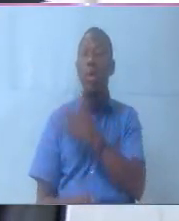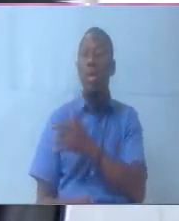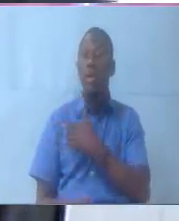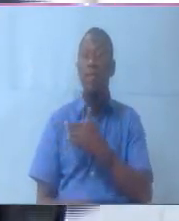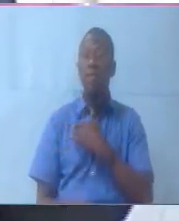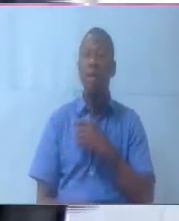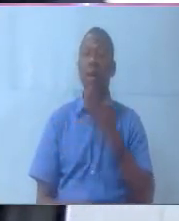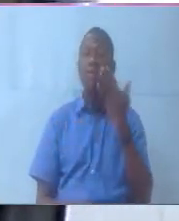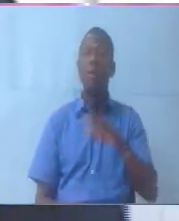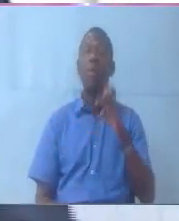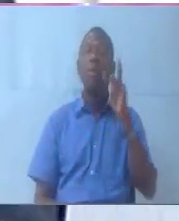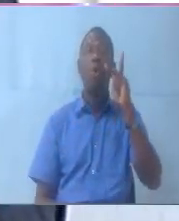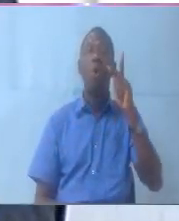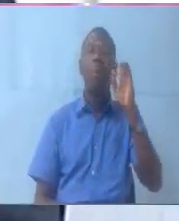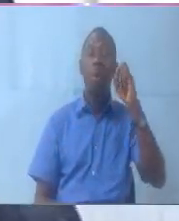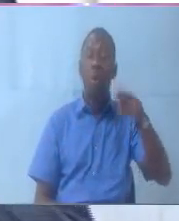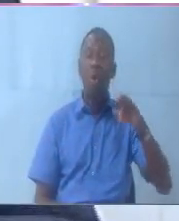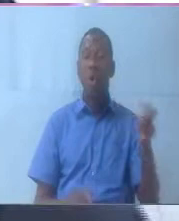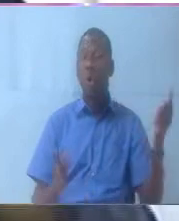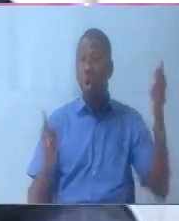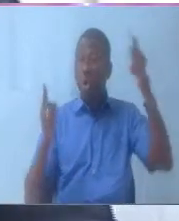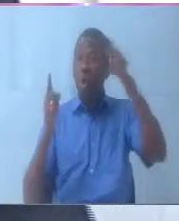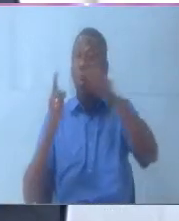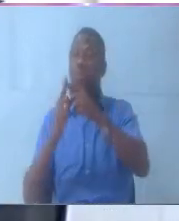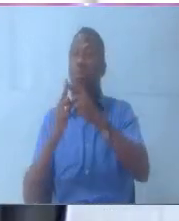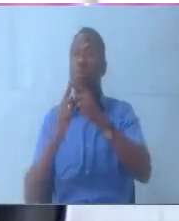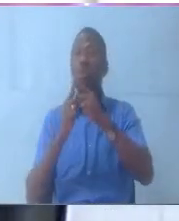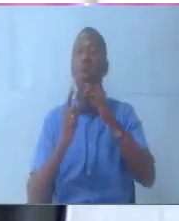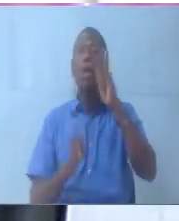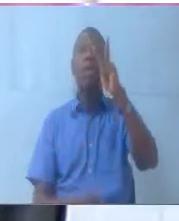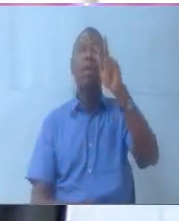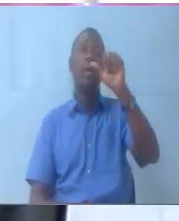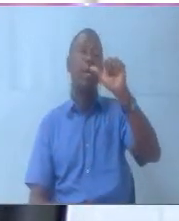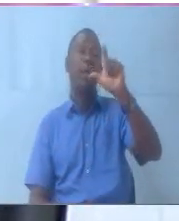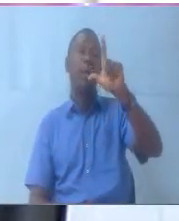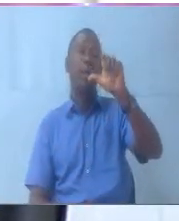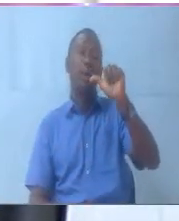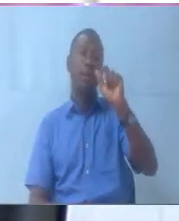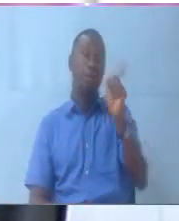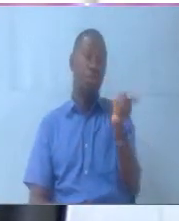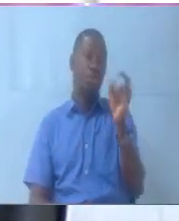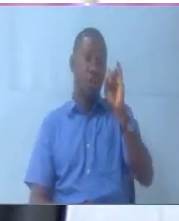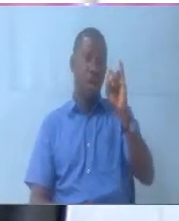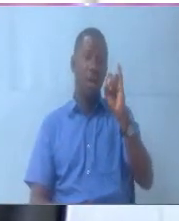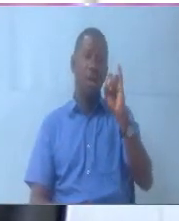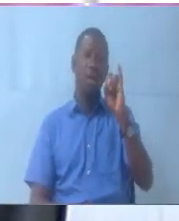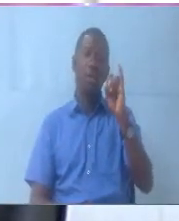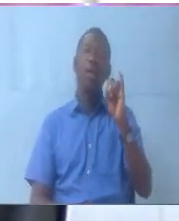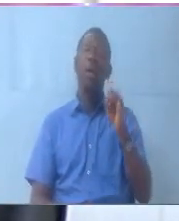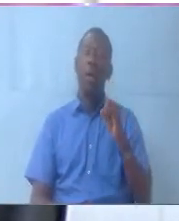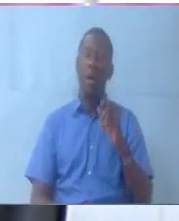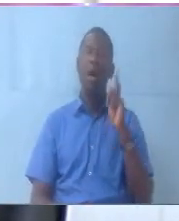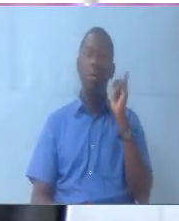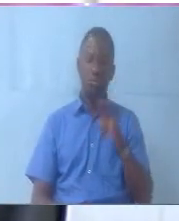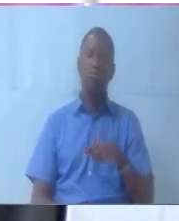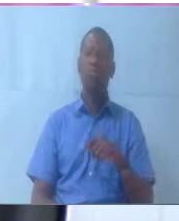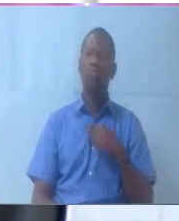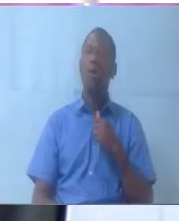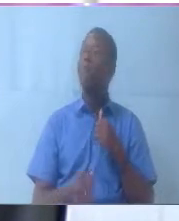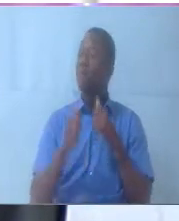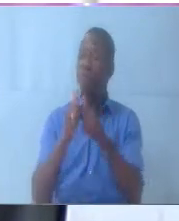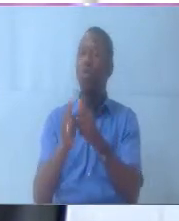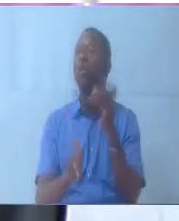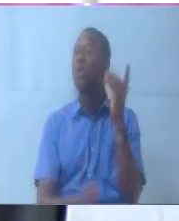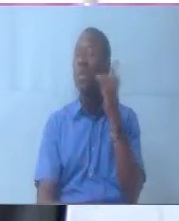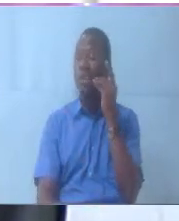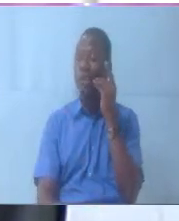Banjul right down to Kalaji, they were sanctioned to pray on that particular day. ngamira kangonyin aya londi nyame ngolam nyinti kabo Banjul kata fo kan